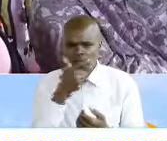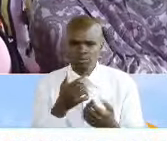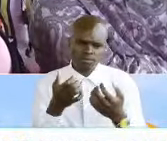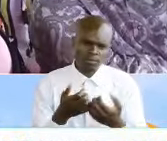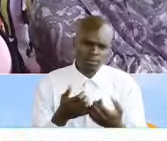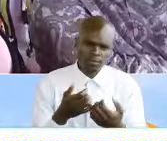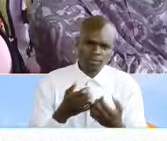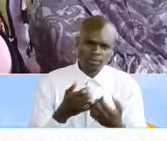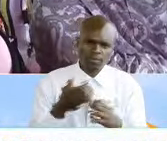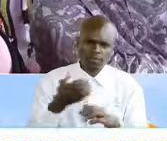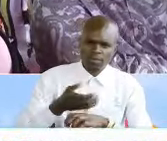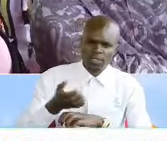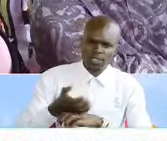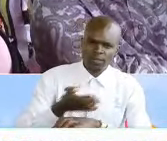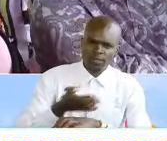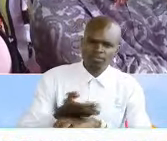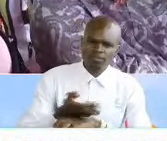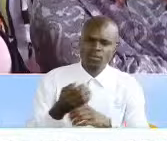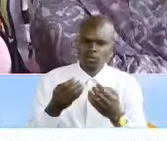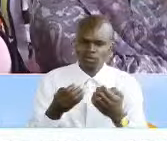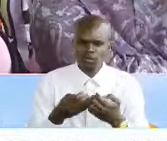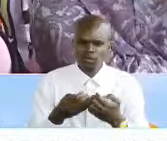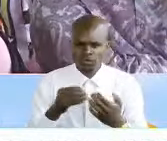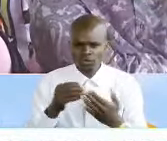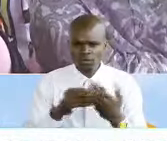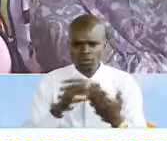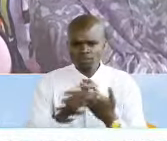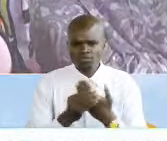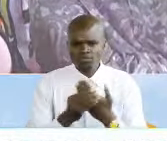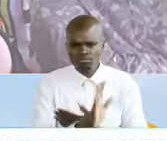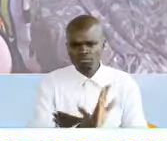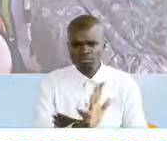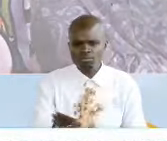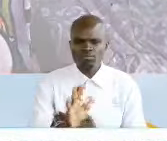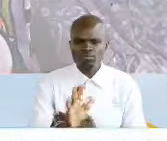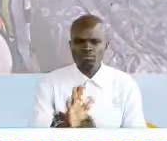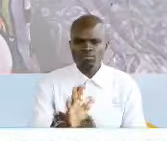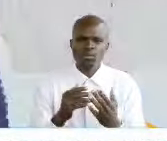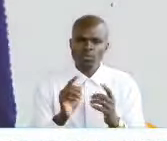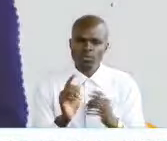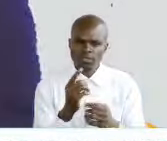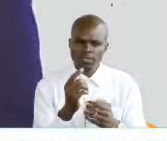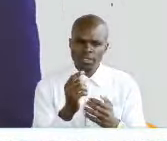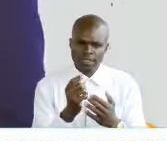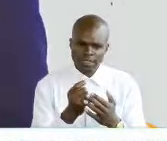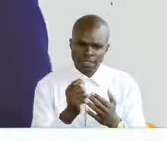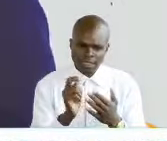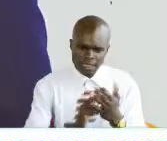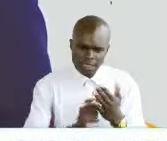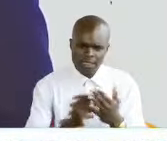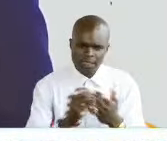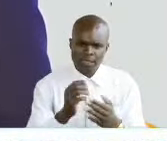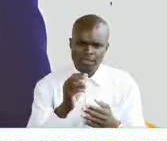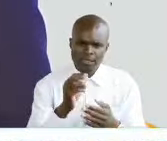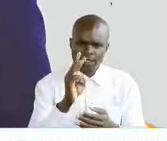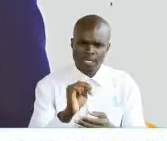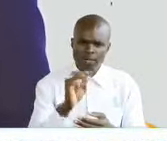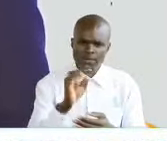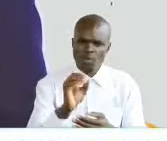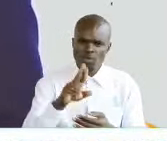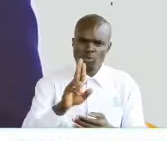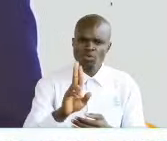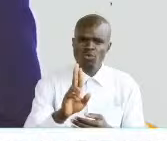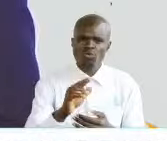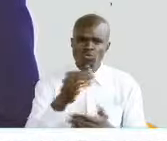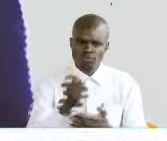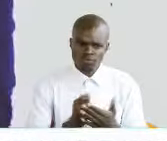potatoes. We need your bananas. So the first MOU is the market that I have. By next term, I'll be feeding